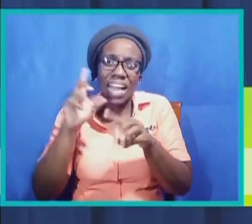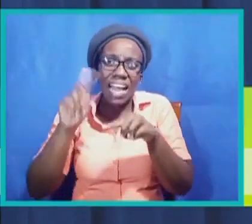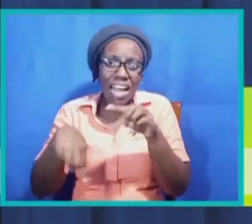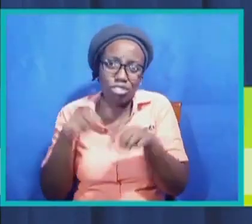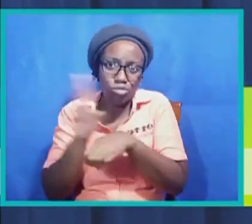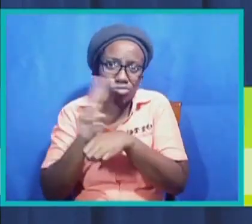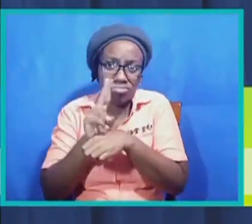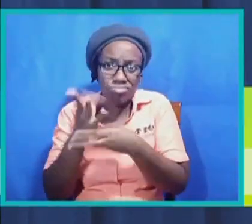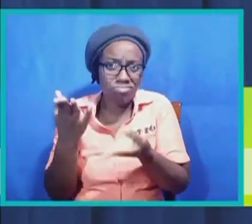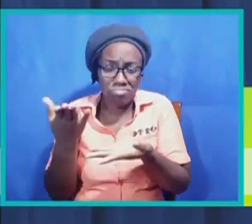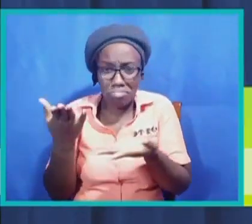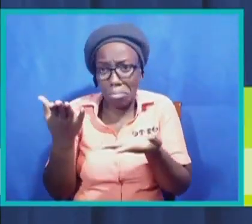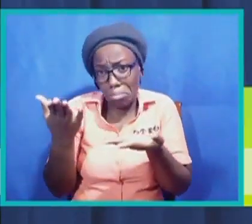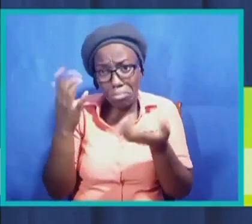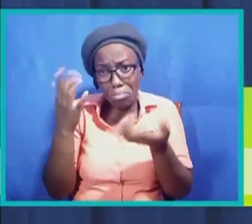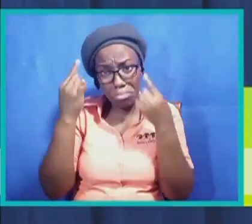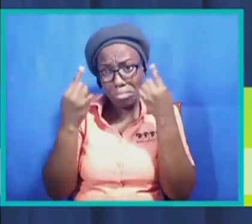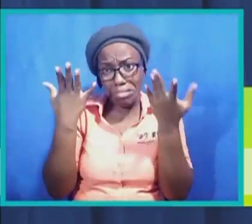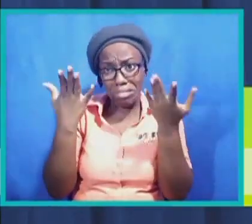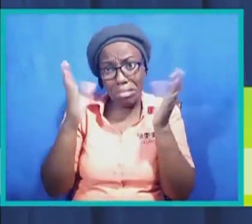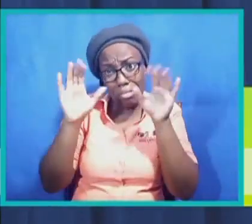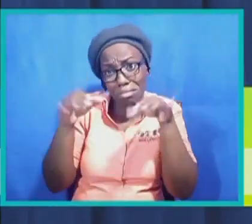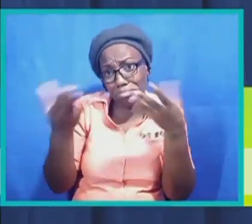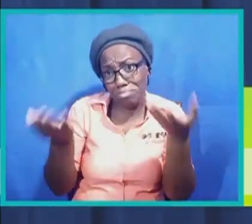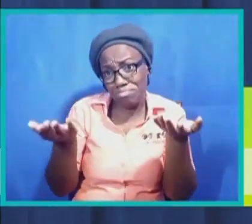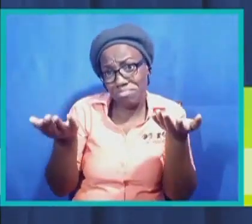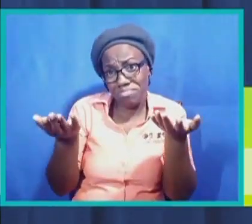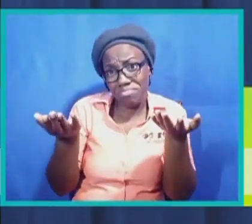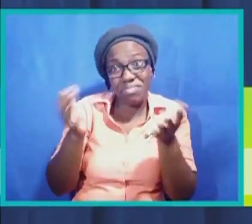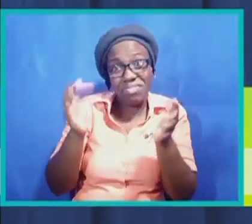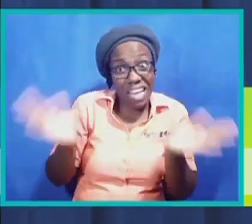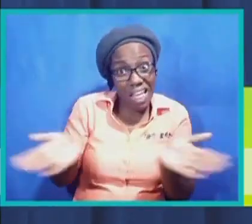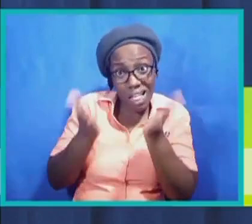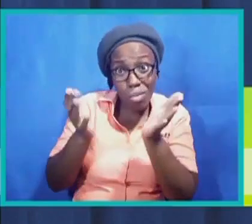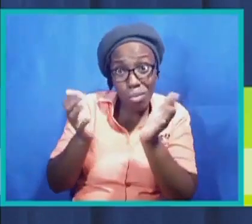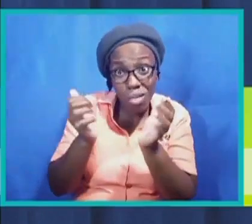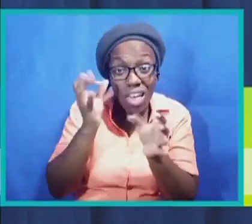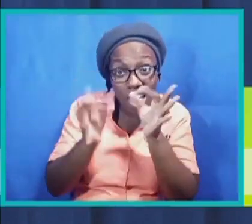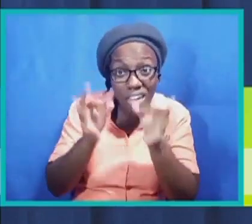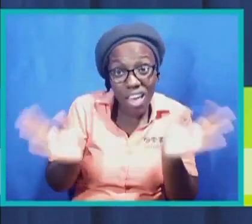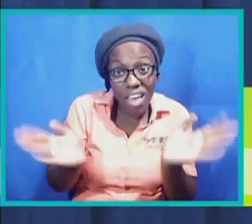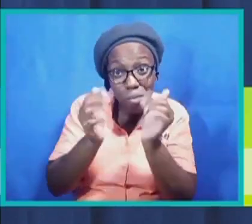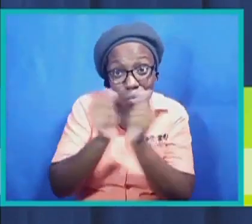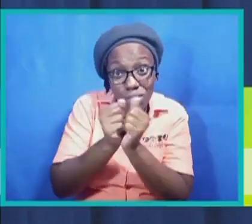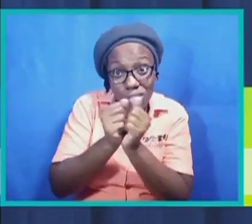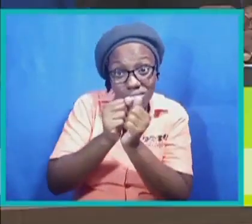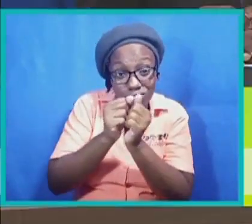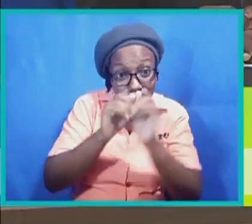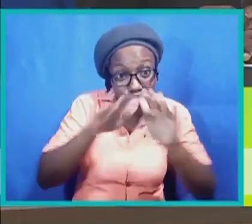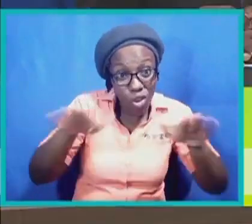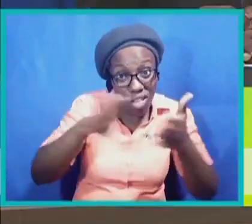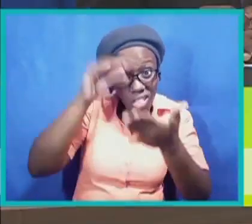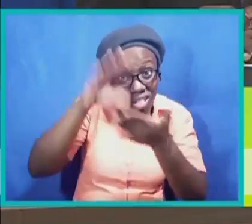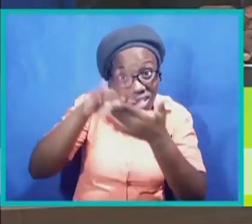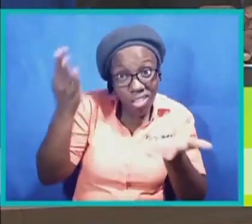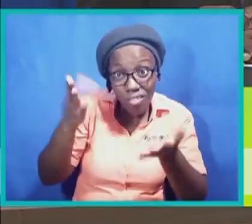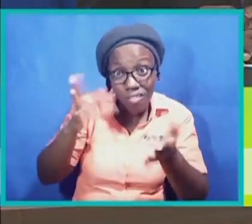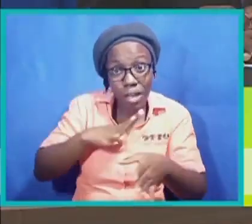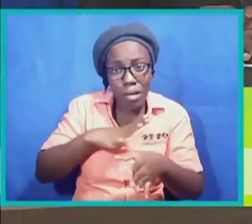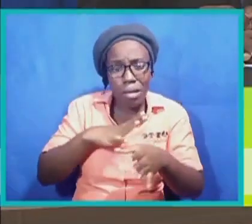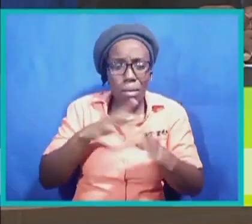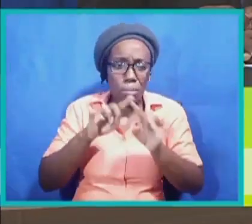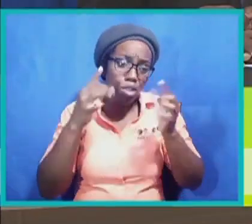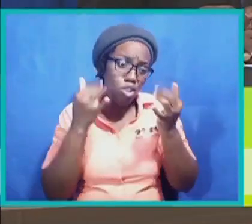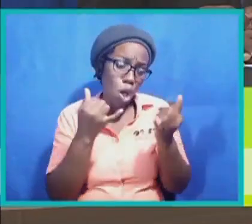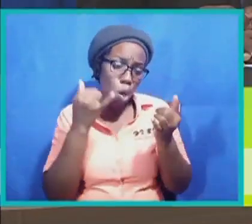schools to ensure student learning. But we're now looking for somebody from Singapore to come and tell us to do the same thing we should have